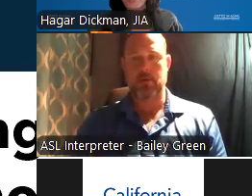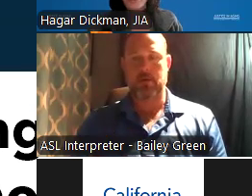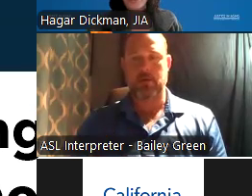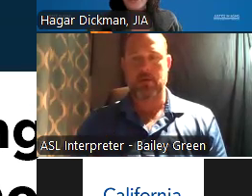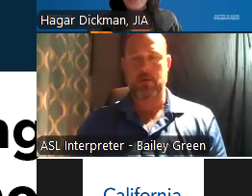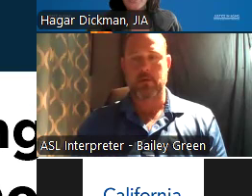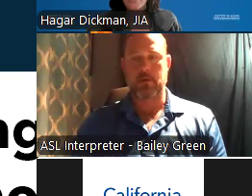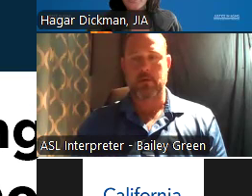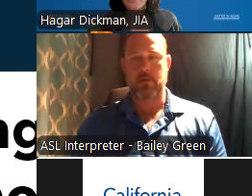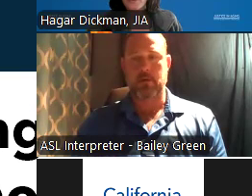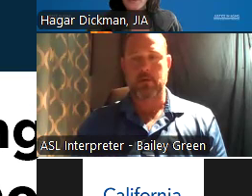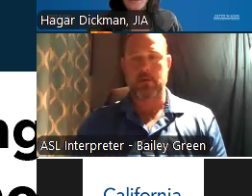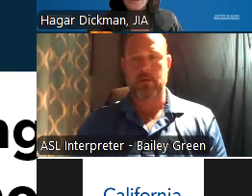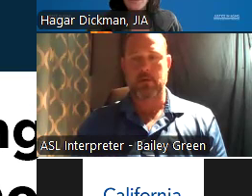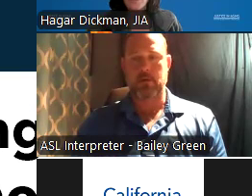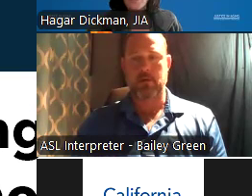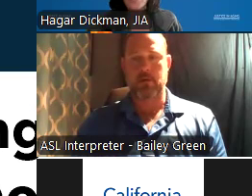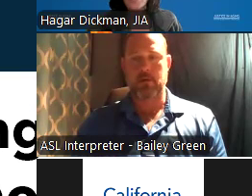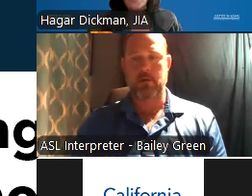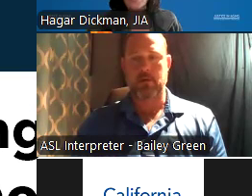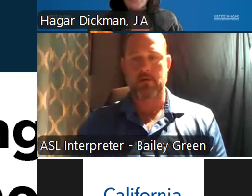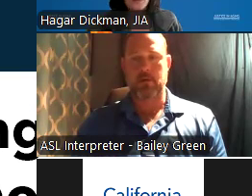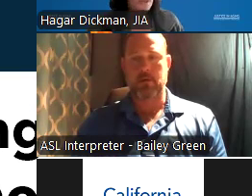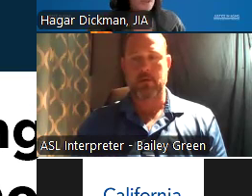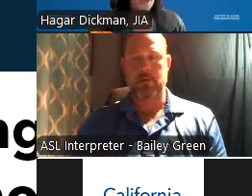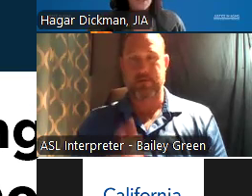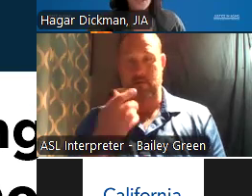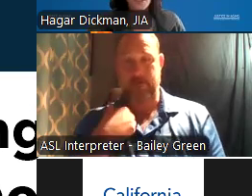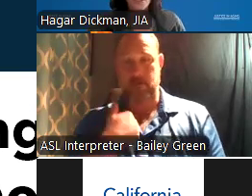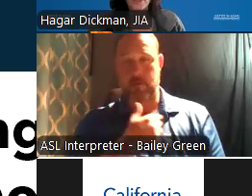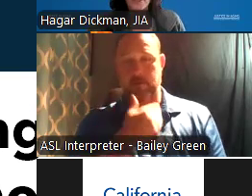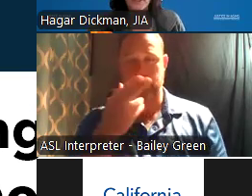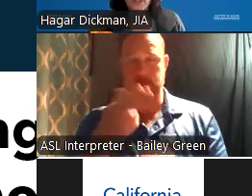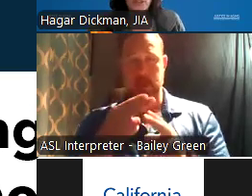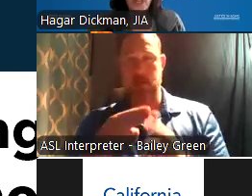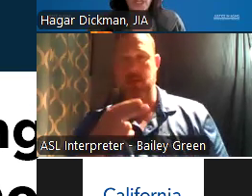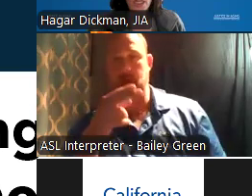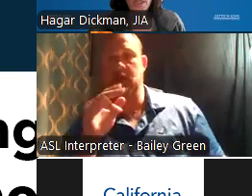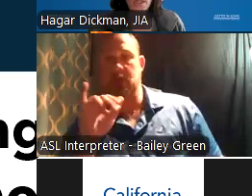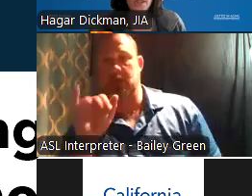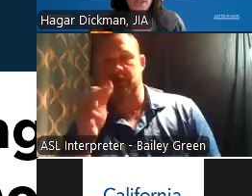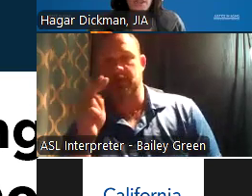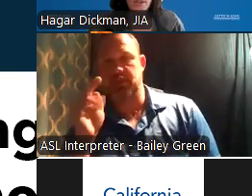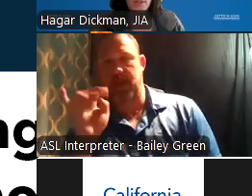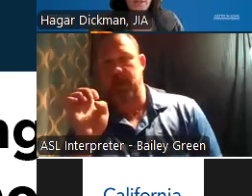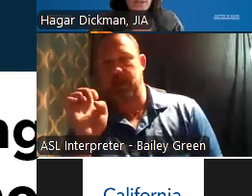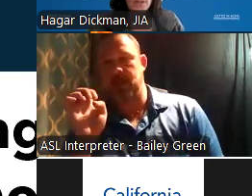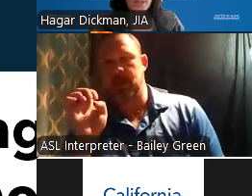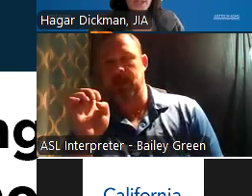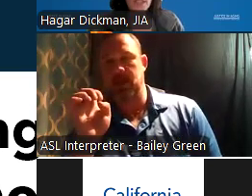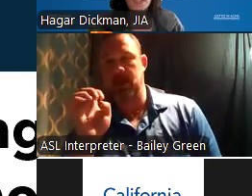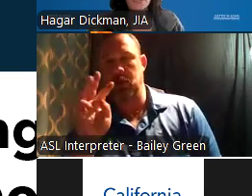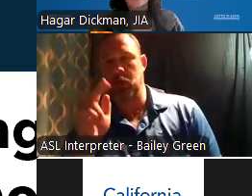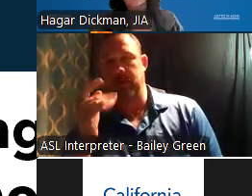if you have the committee members' names, then we can, Sure, it's Janie